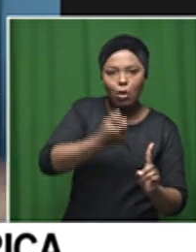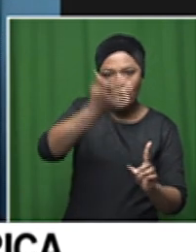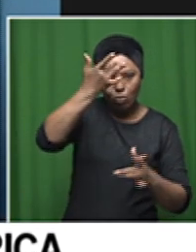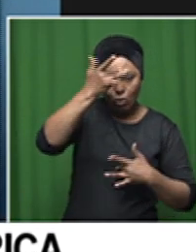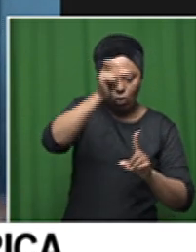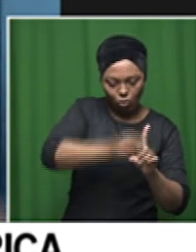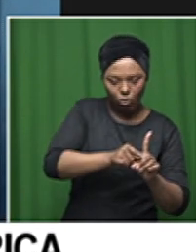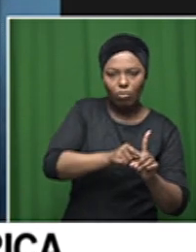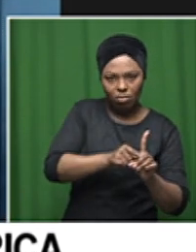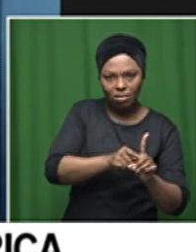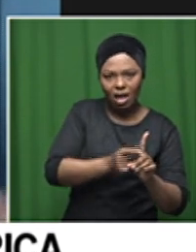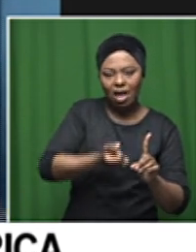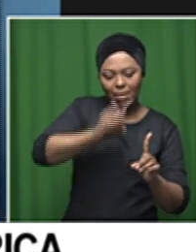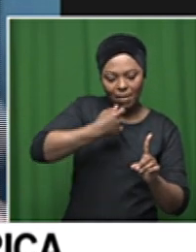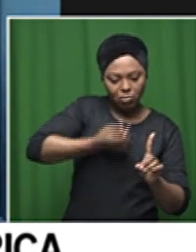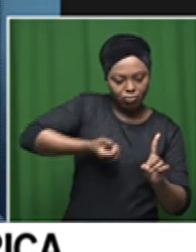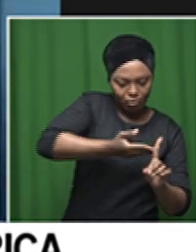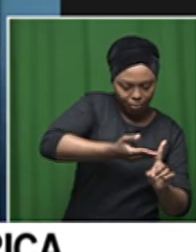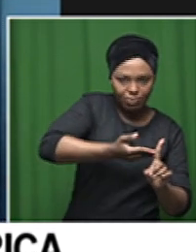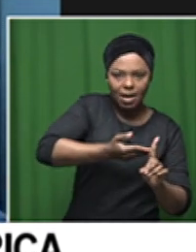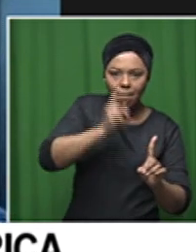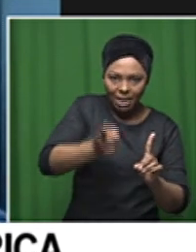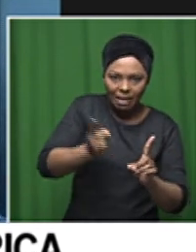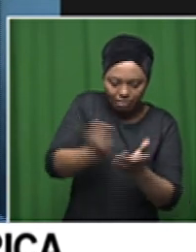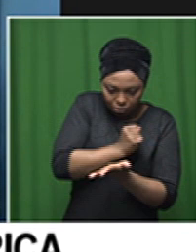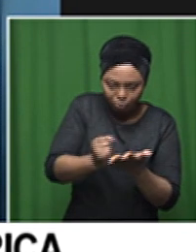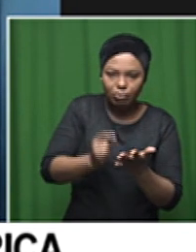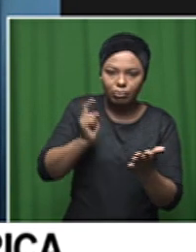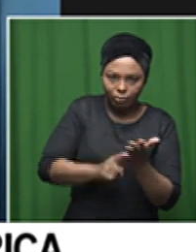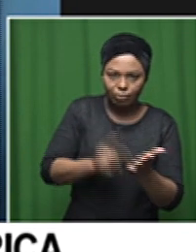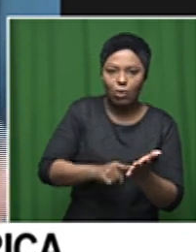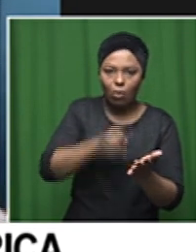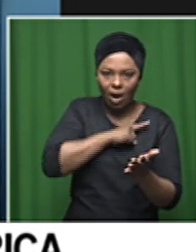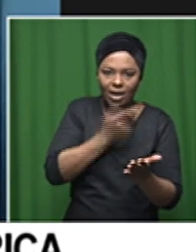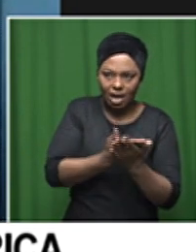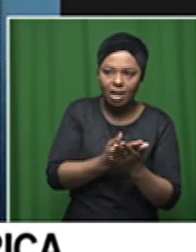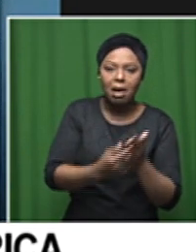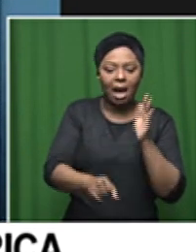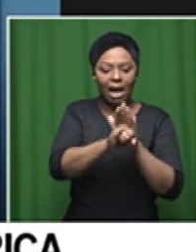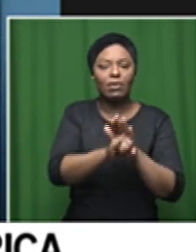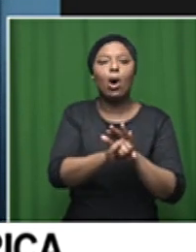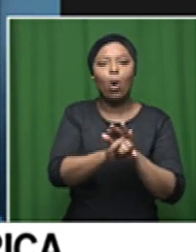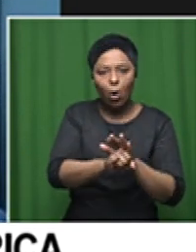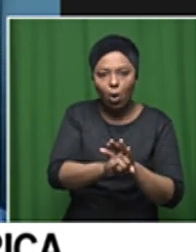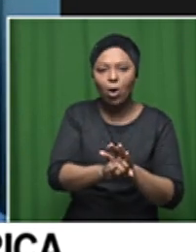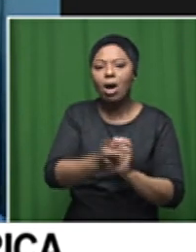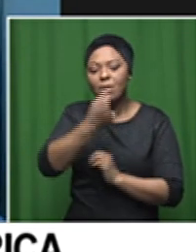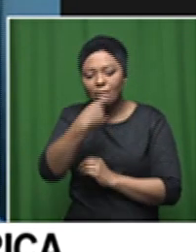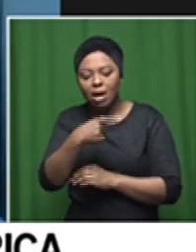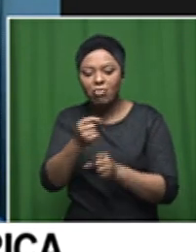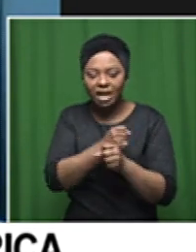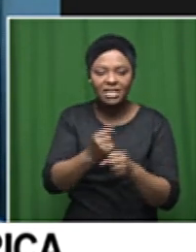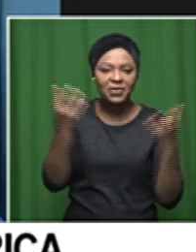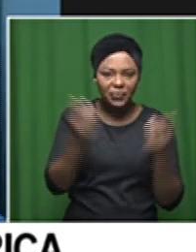system remains true to what you have and what you don't have. In most instances,